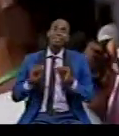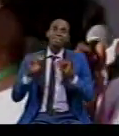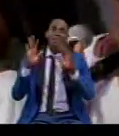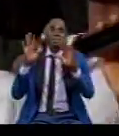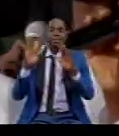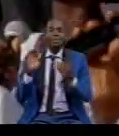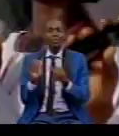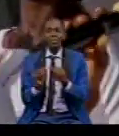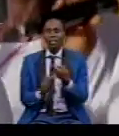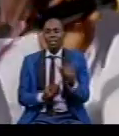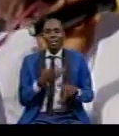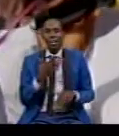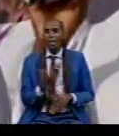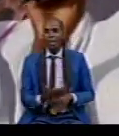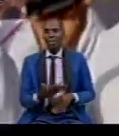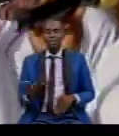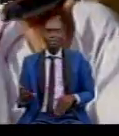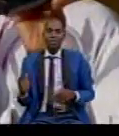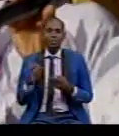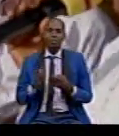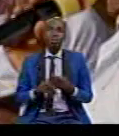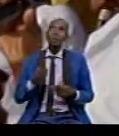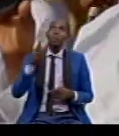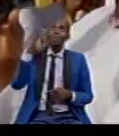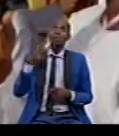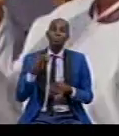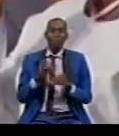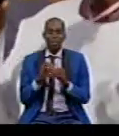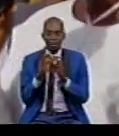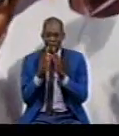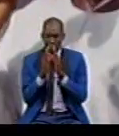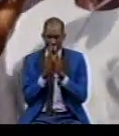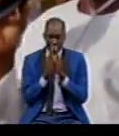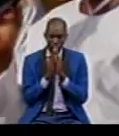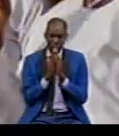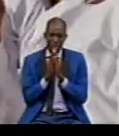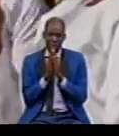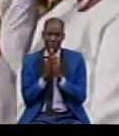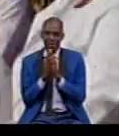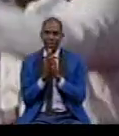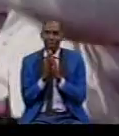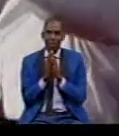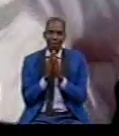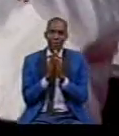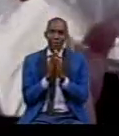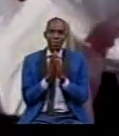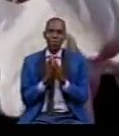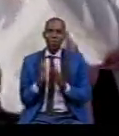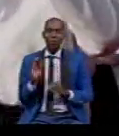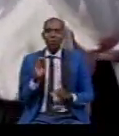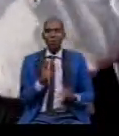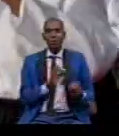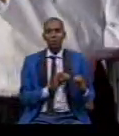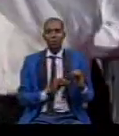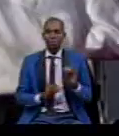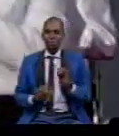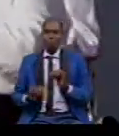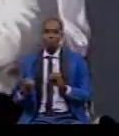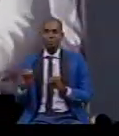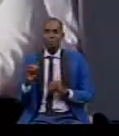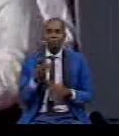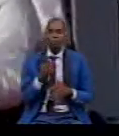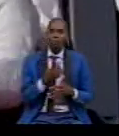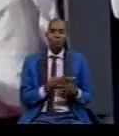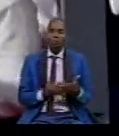individual that's a reigning redeemer. He reigns in our lives. He reigns in our hearts.